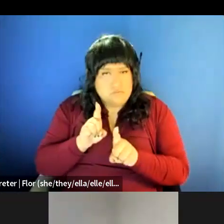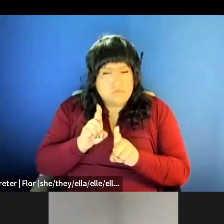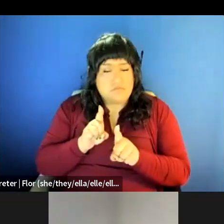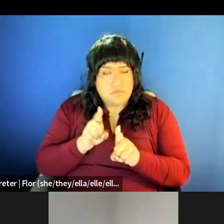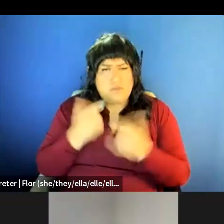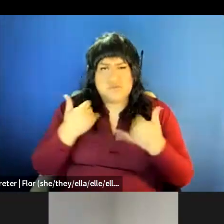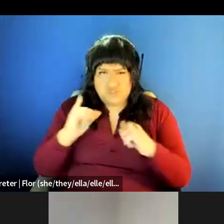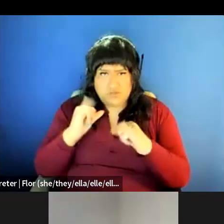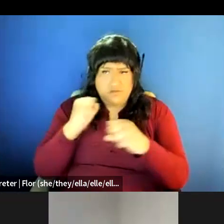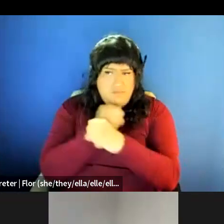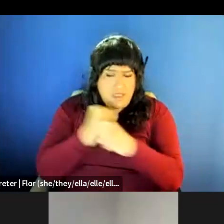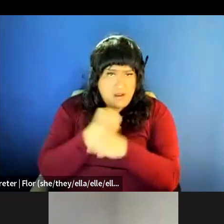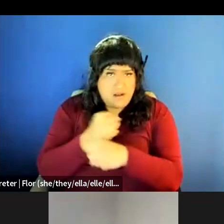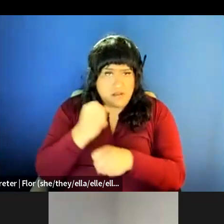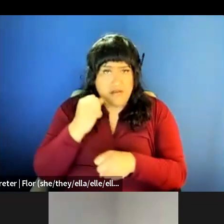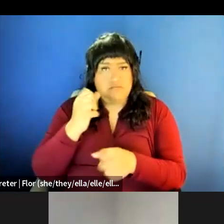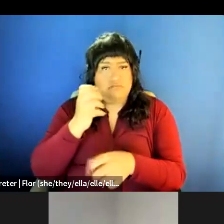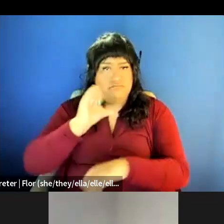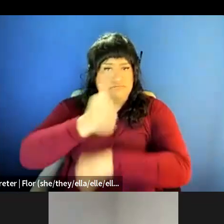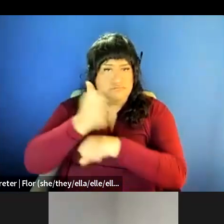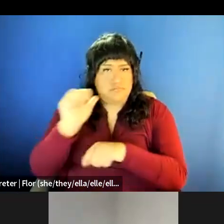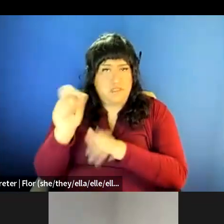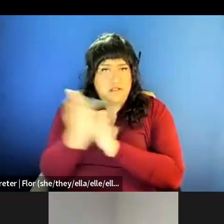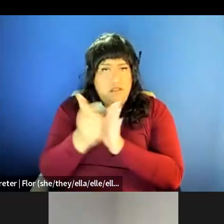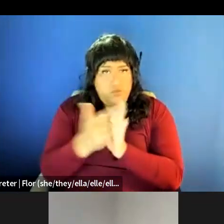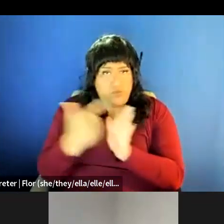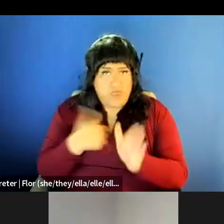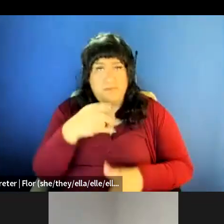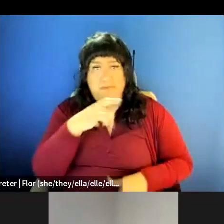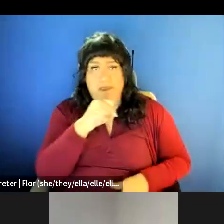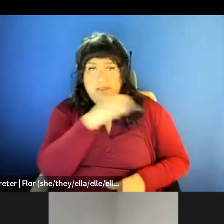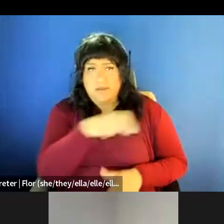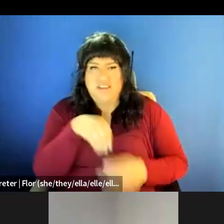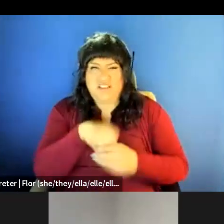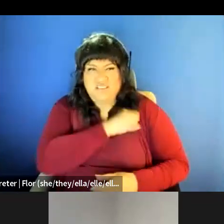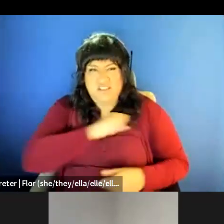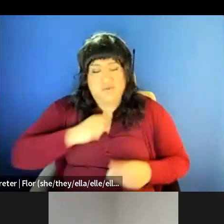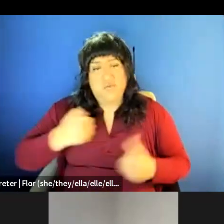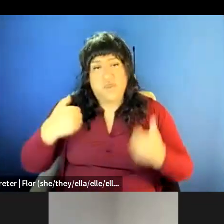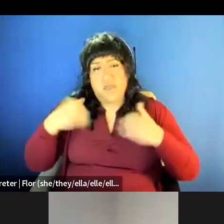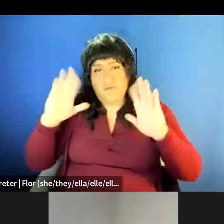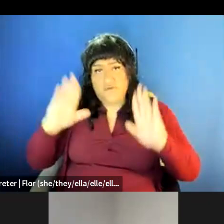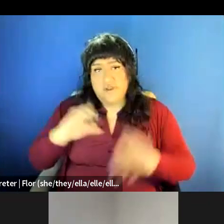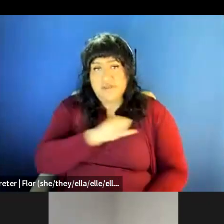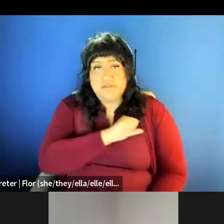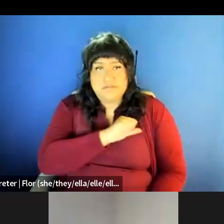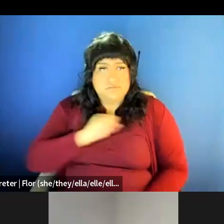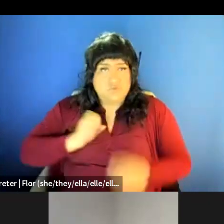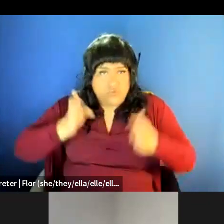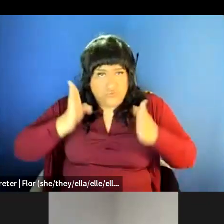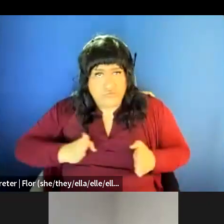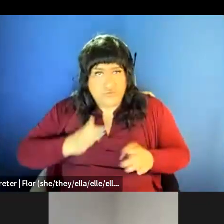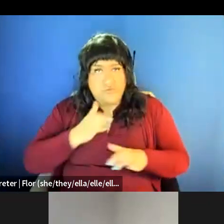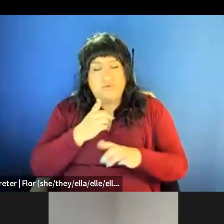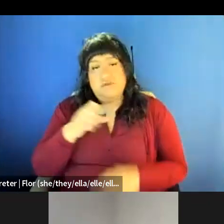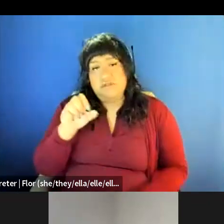that fight, looking for we have a pilot proposed out of the Senate. We have a great Senate mental health chair, Senator Brooke out of Rochester, who's